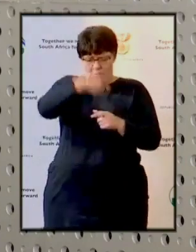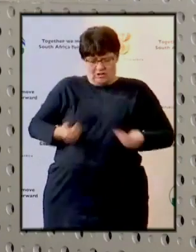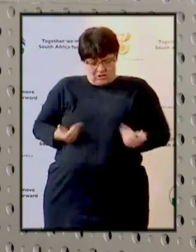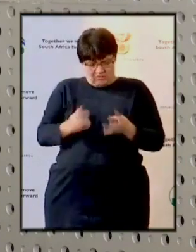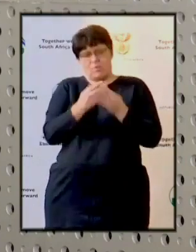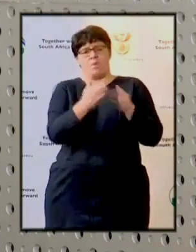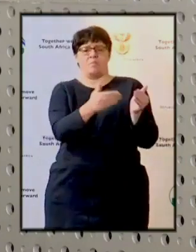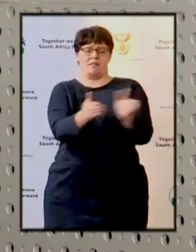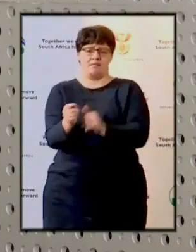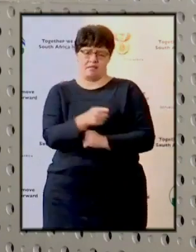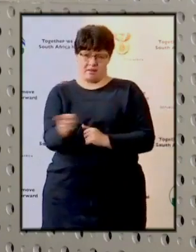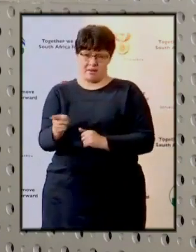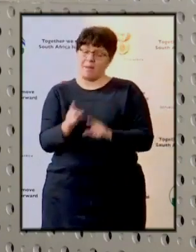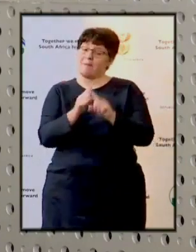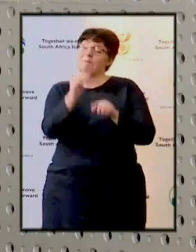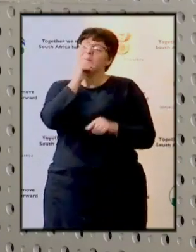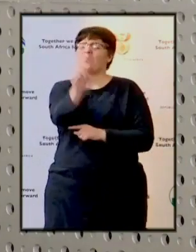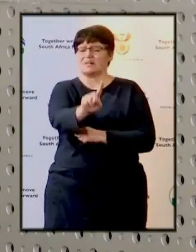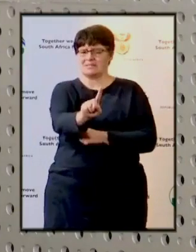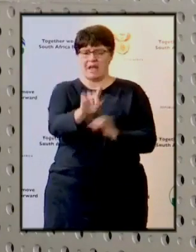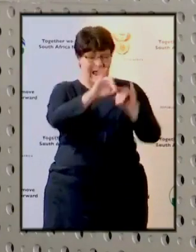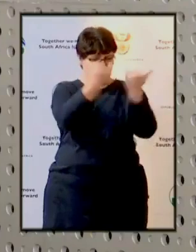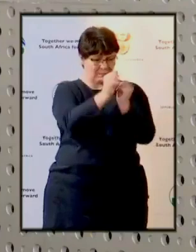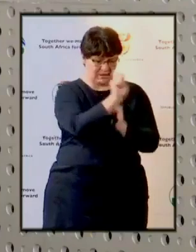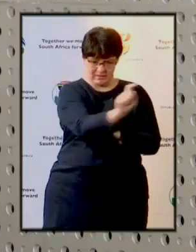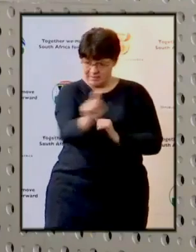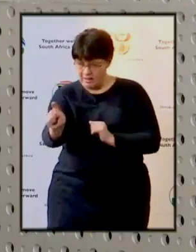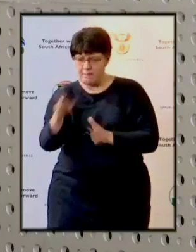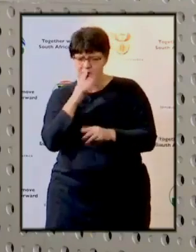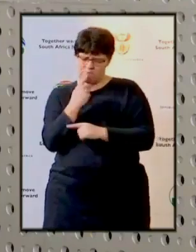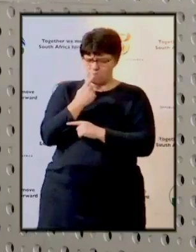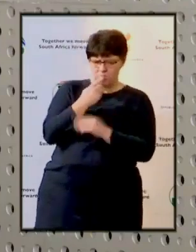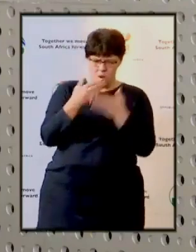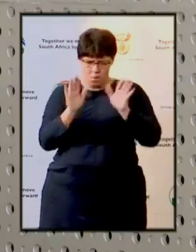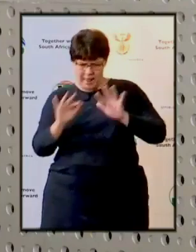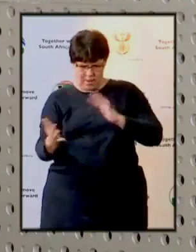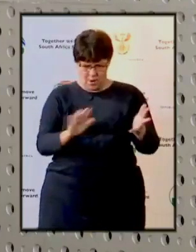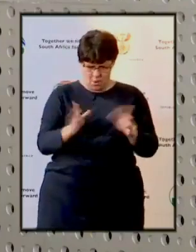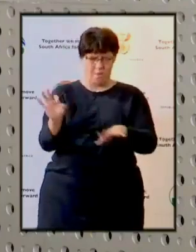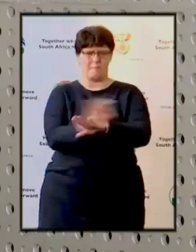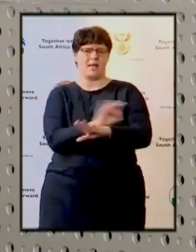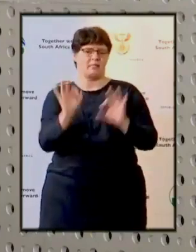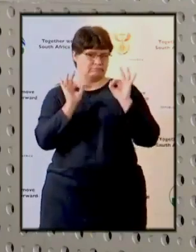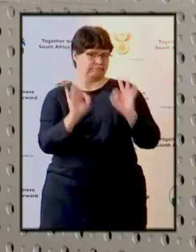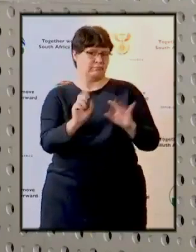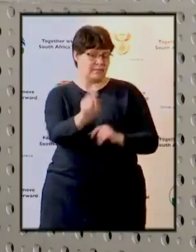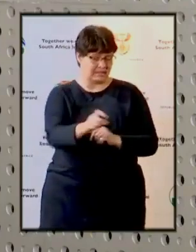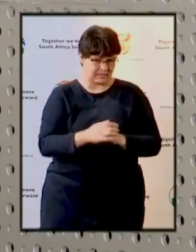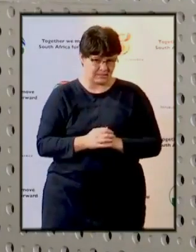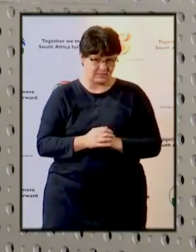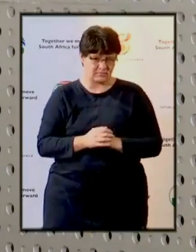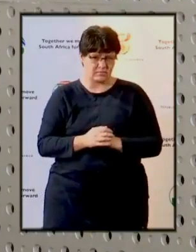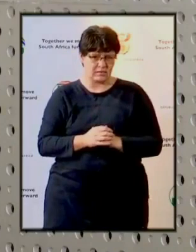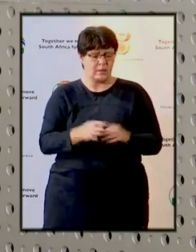require that firms must plan very carefully how they reopen. We ask every medium to large firm to put a